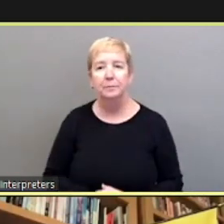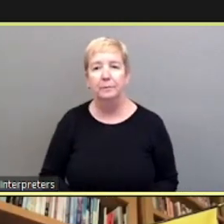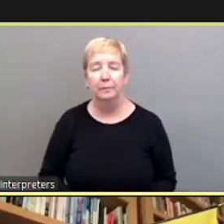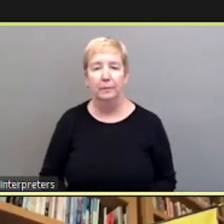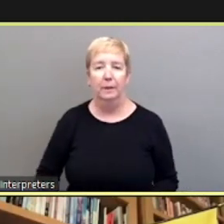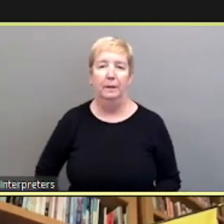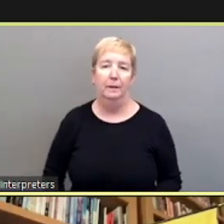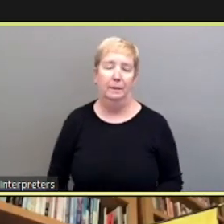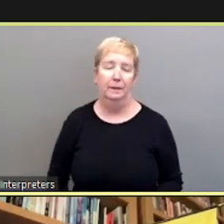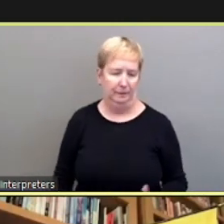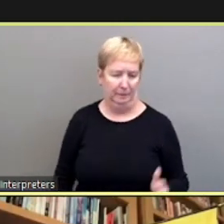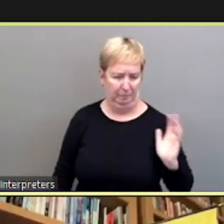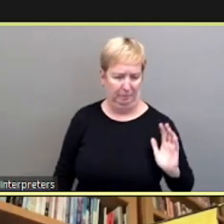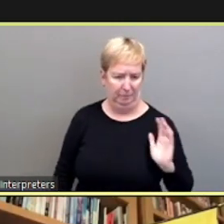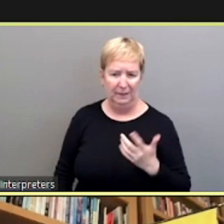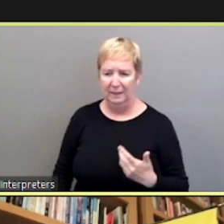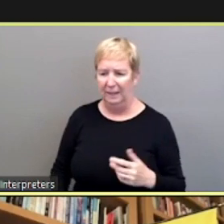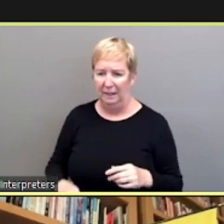think